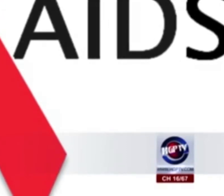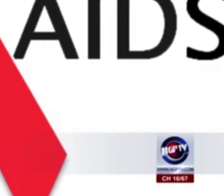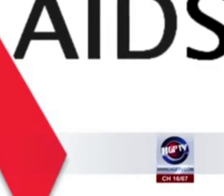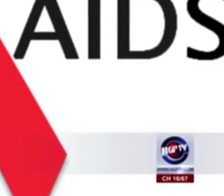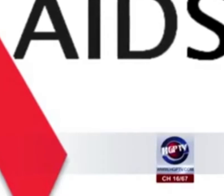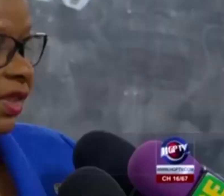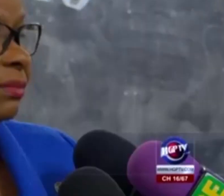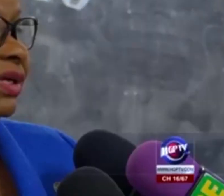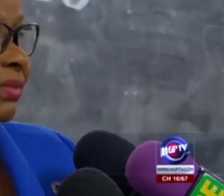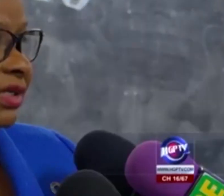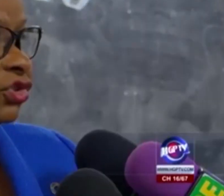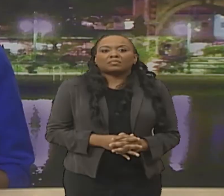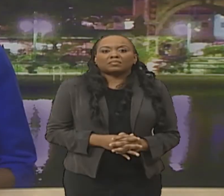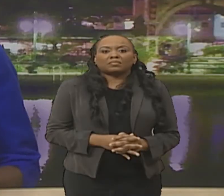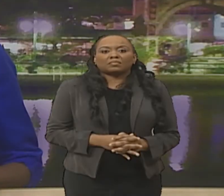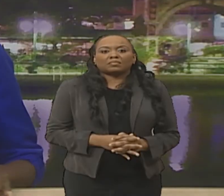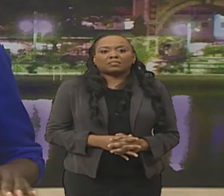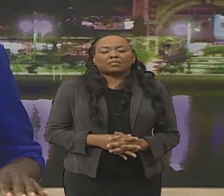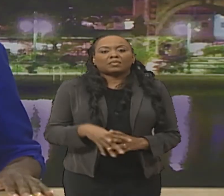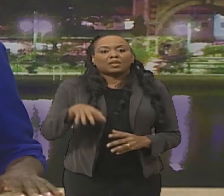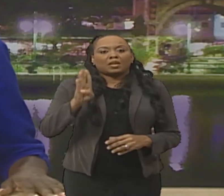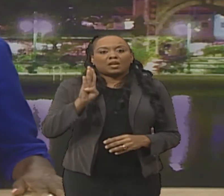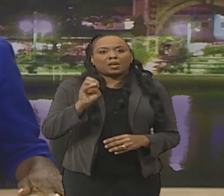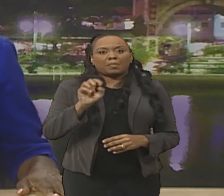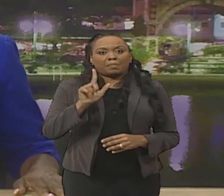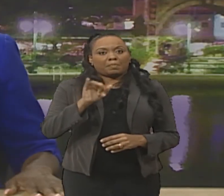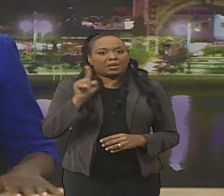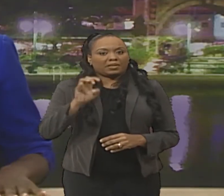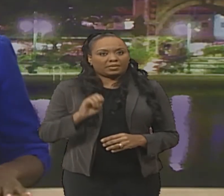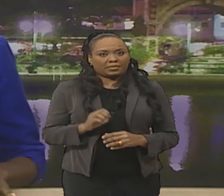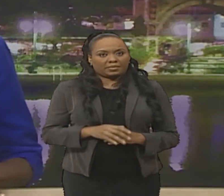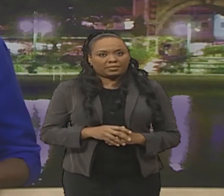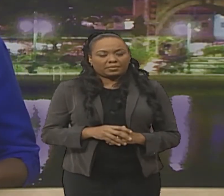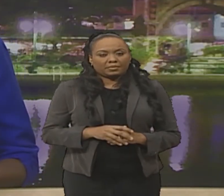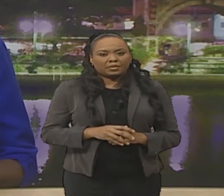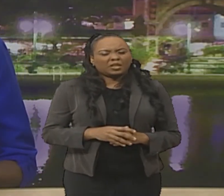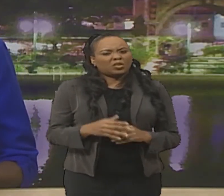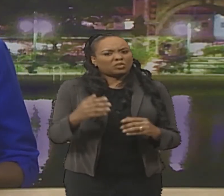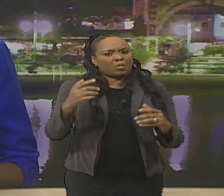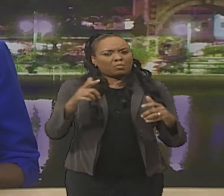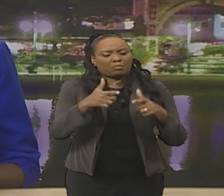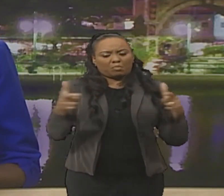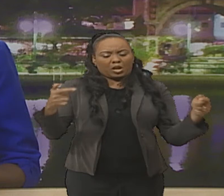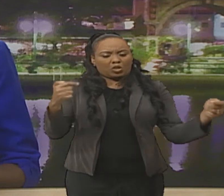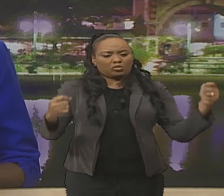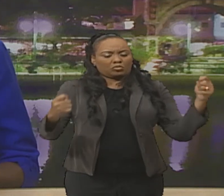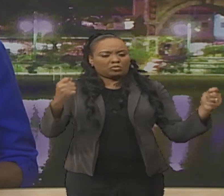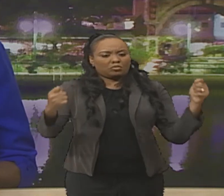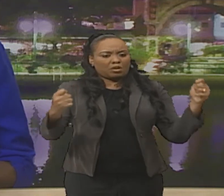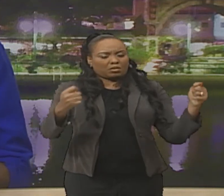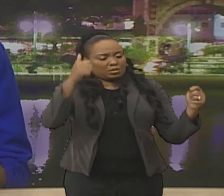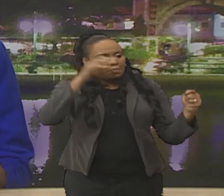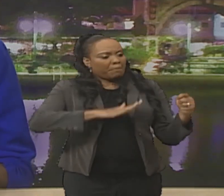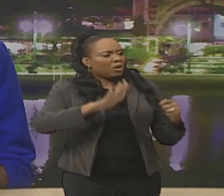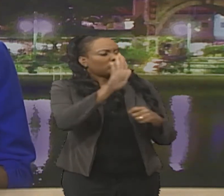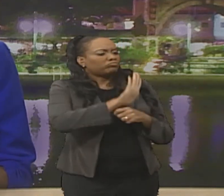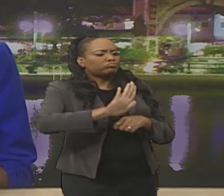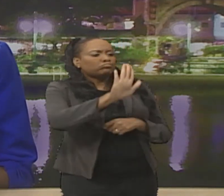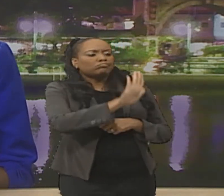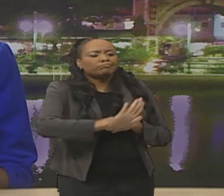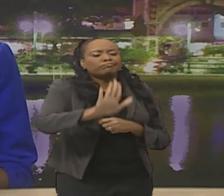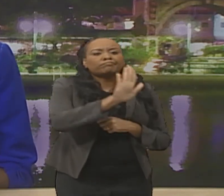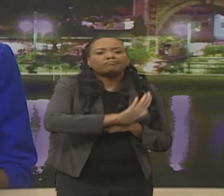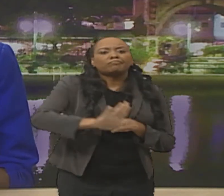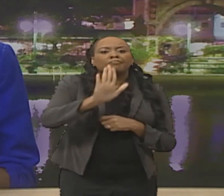the support. Over to Belize now. A man was killed after a heavy-duty cement mixer at a